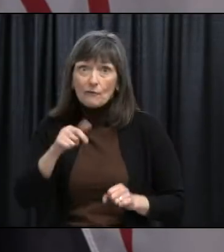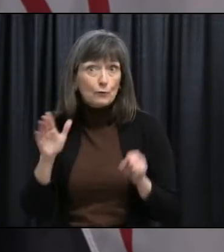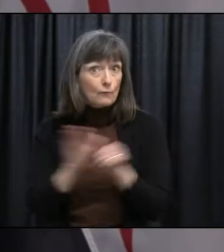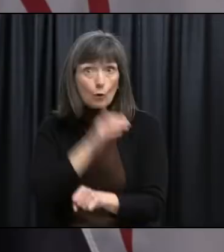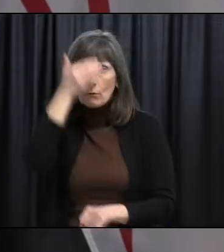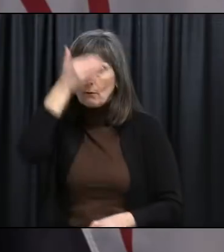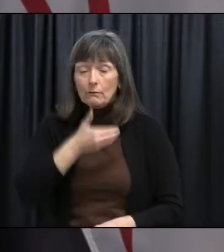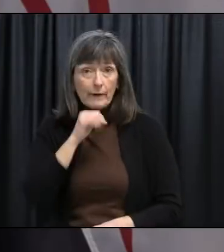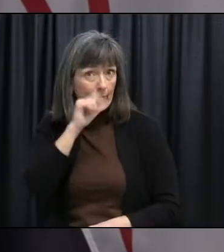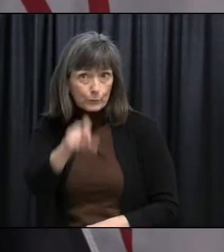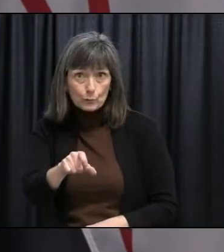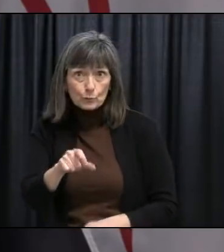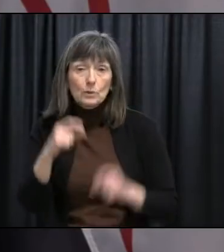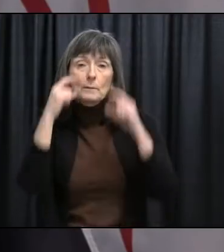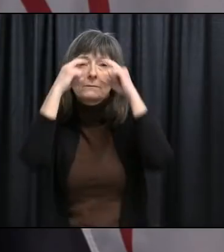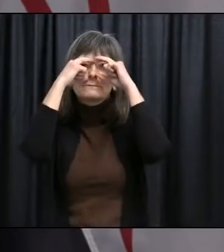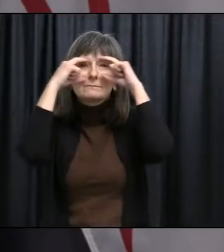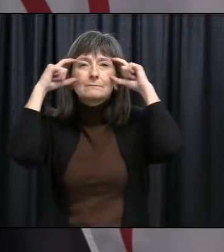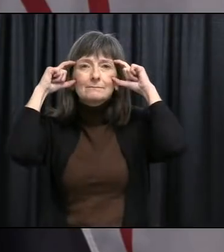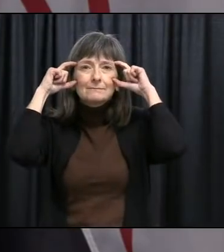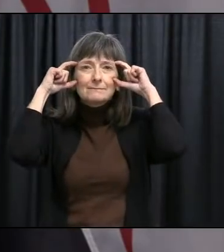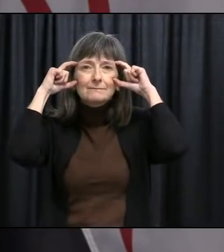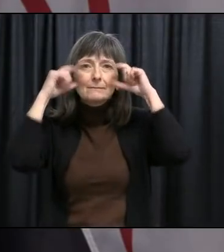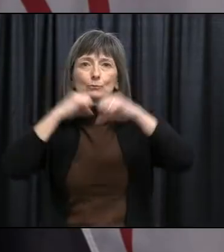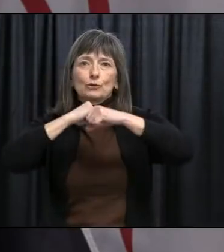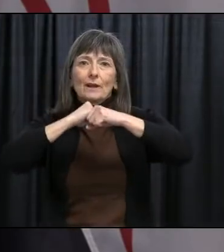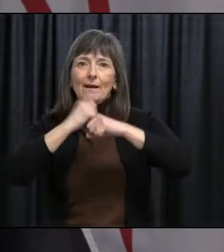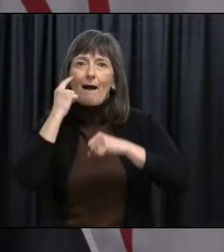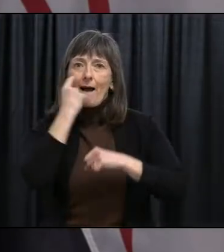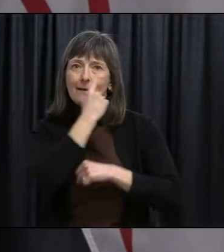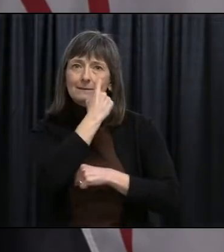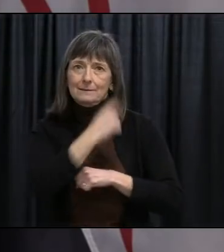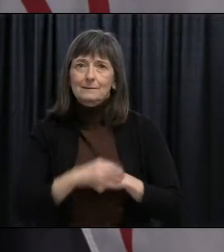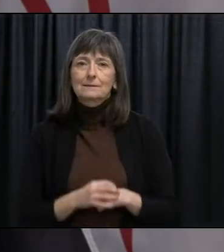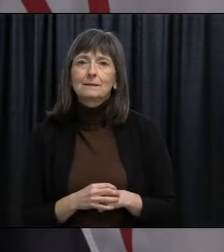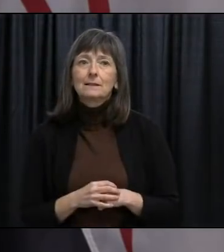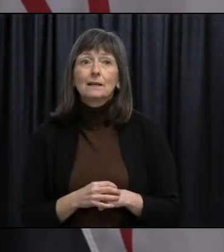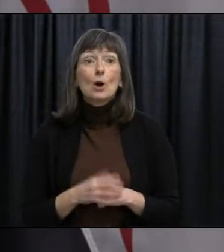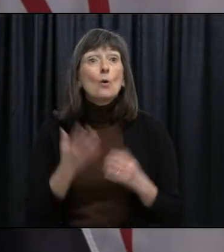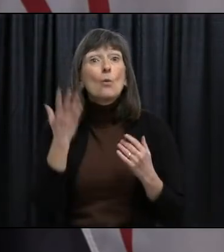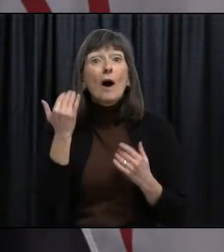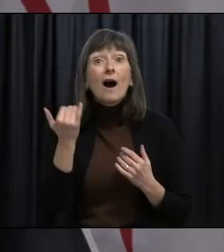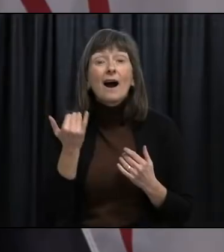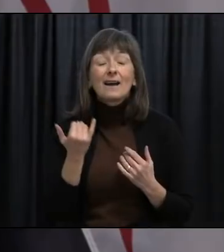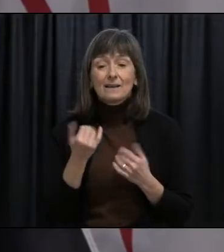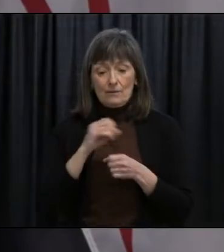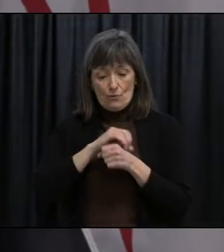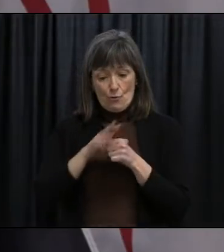We are still learning about this virus. We don't know exactly how easily it spreads through the eyes.